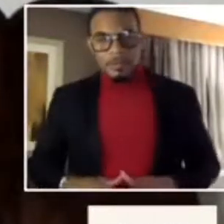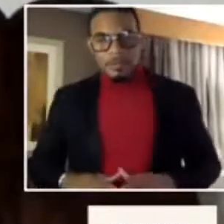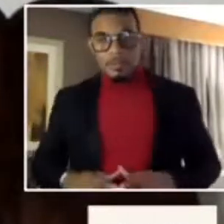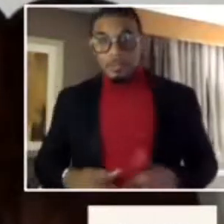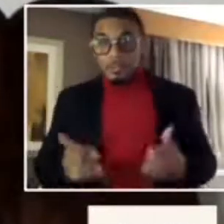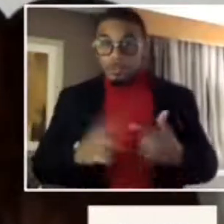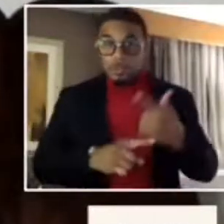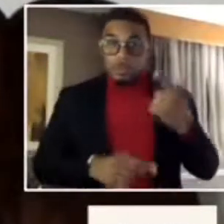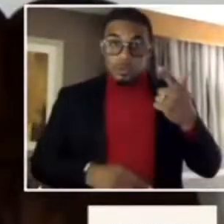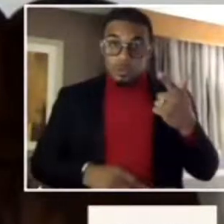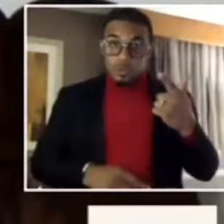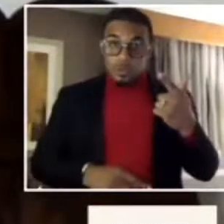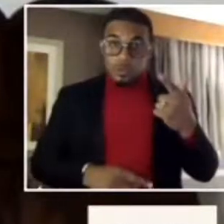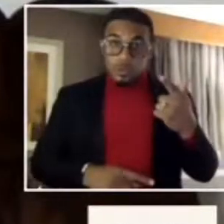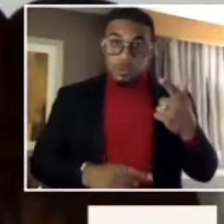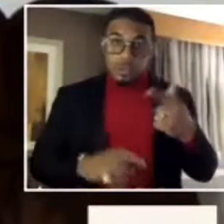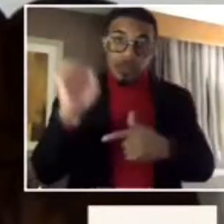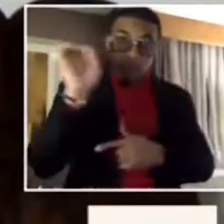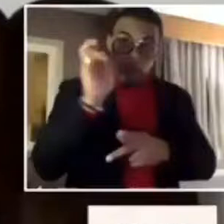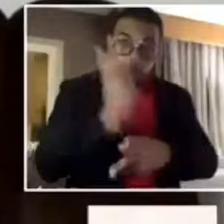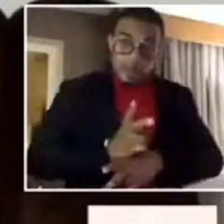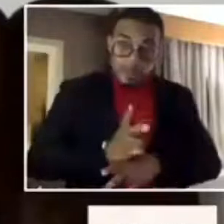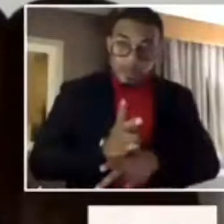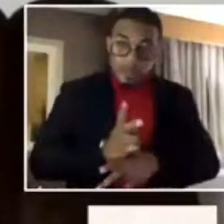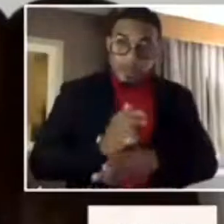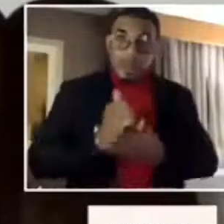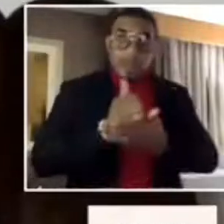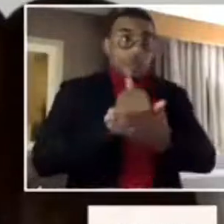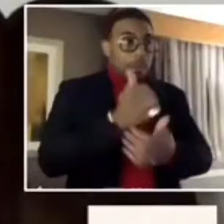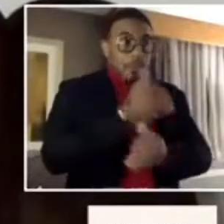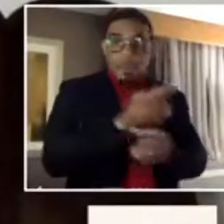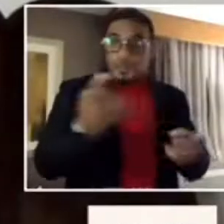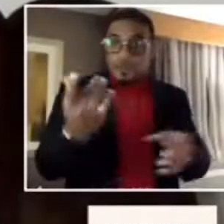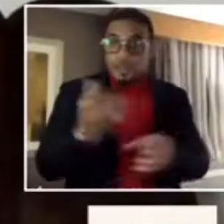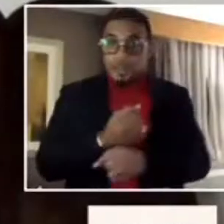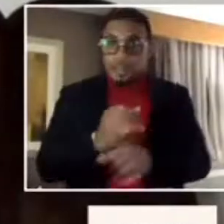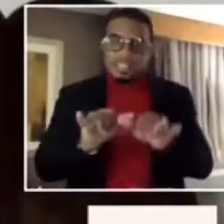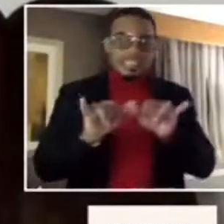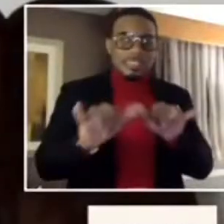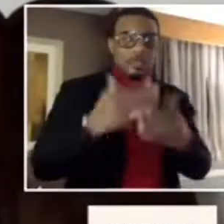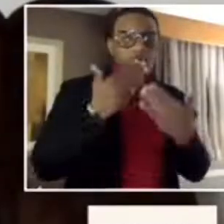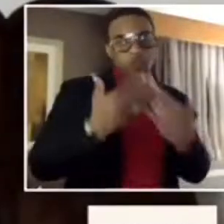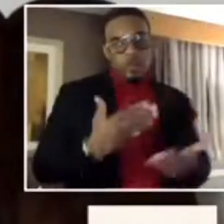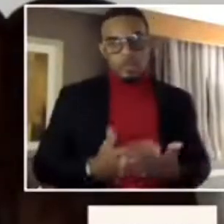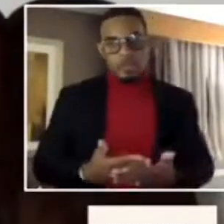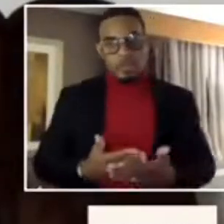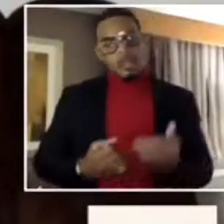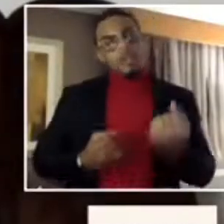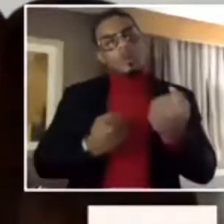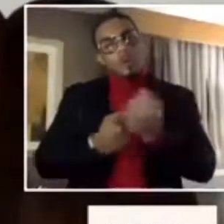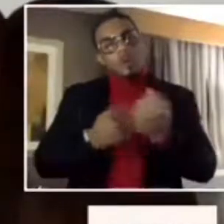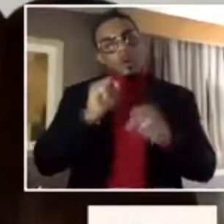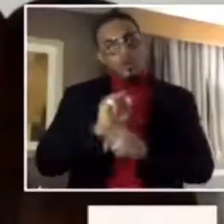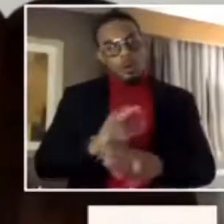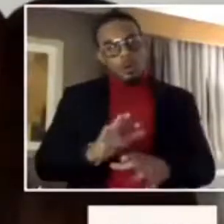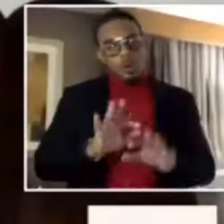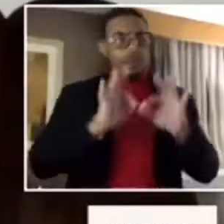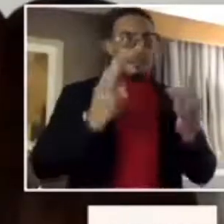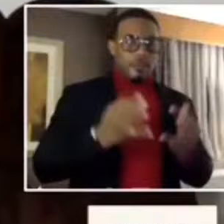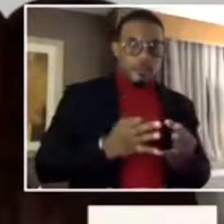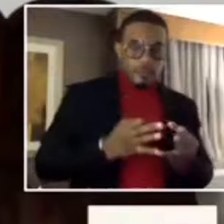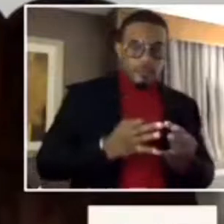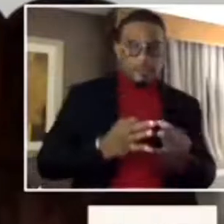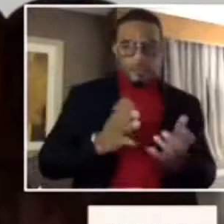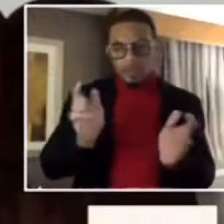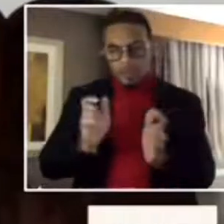2, emergency care. Help everyone get and stay well, and support workers, families, and